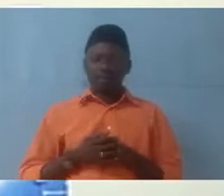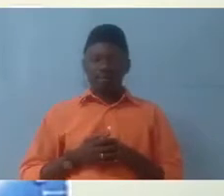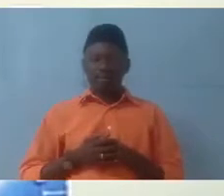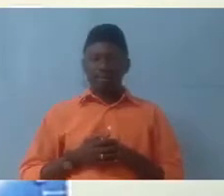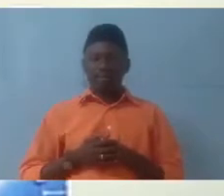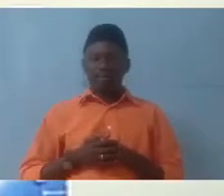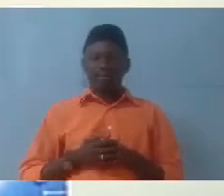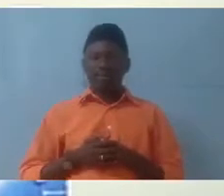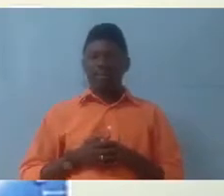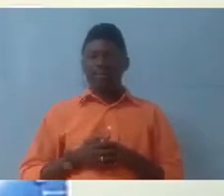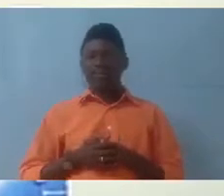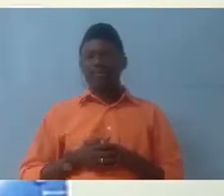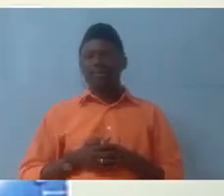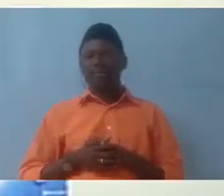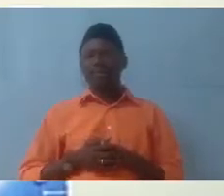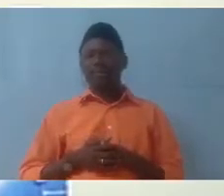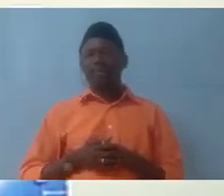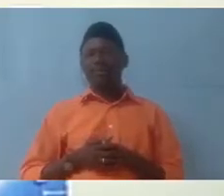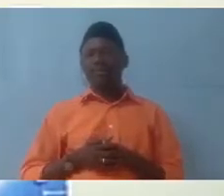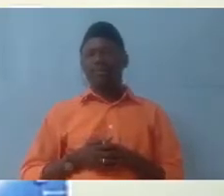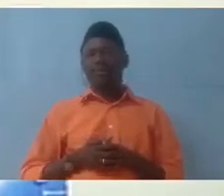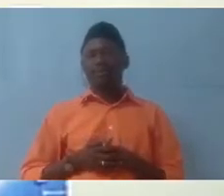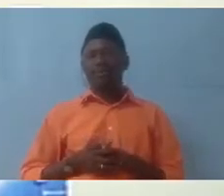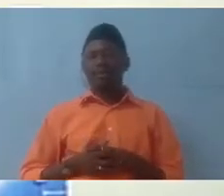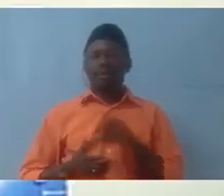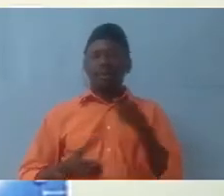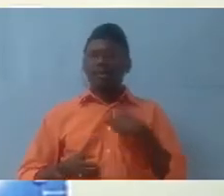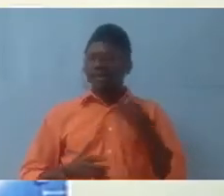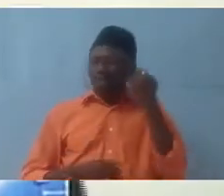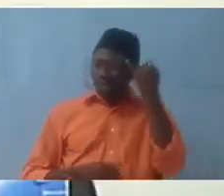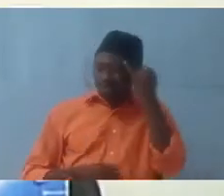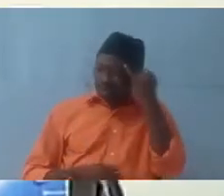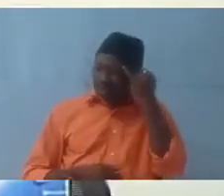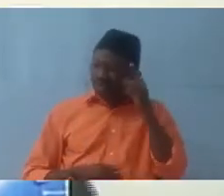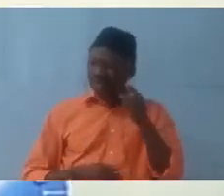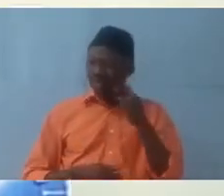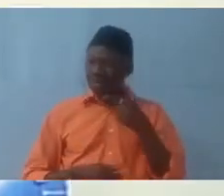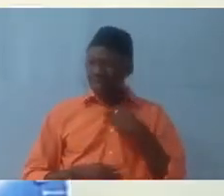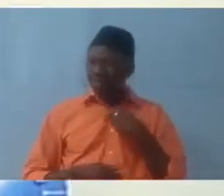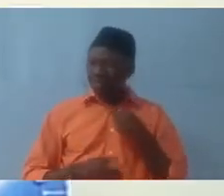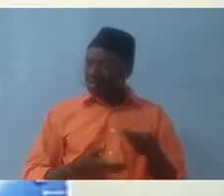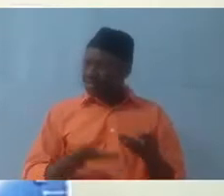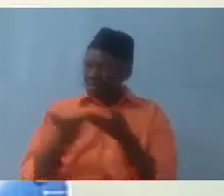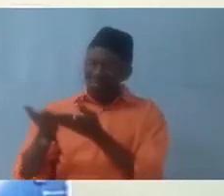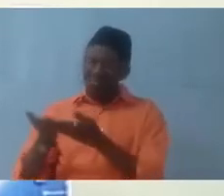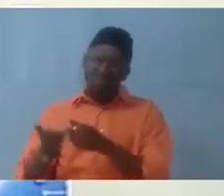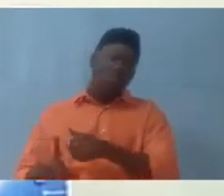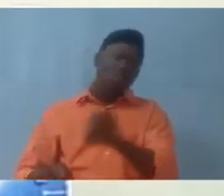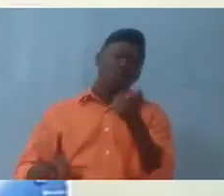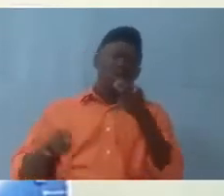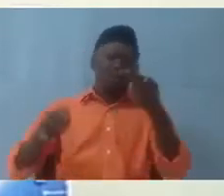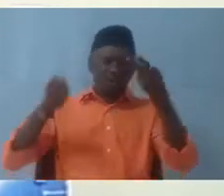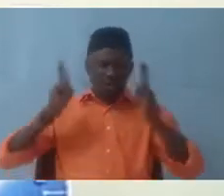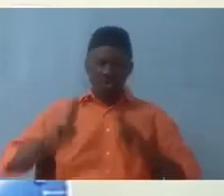And he had opined that they can assign him to another council for an opinion.